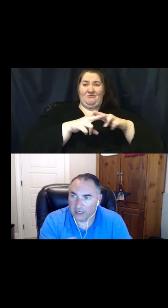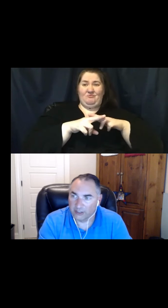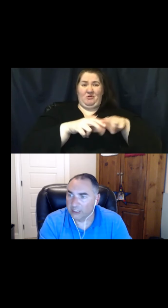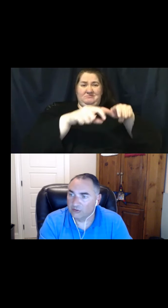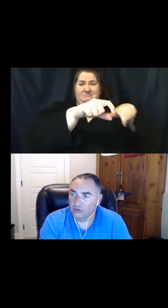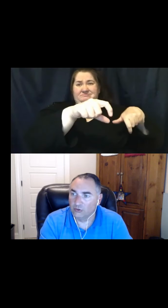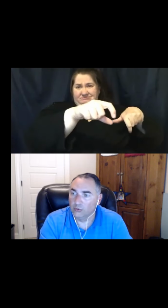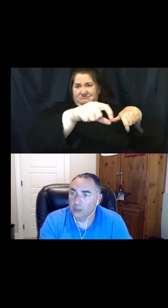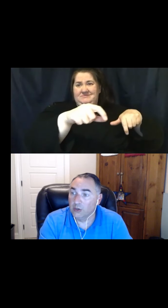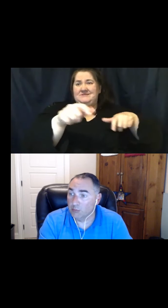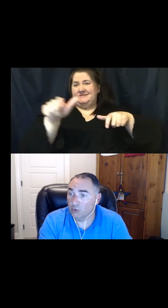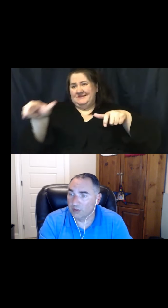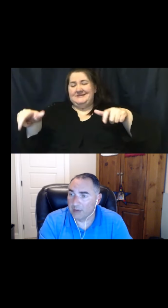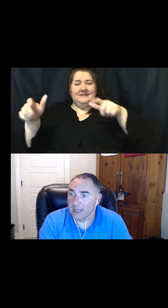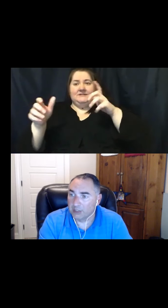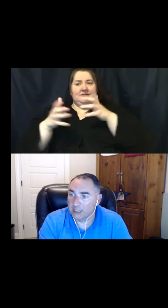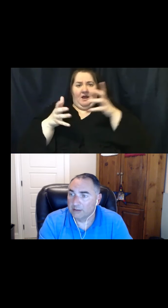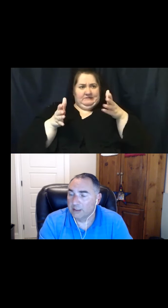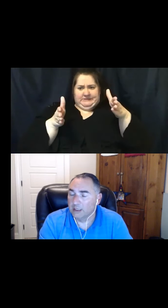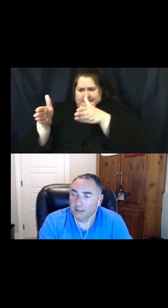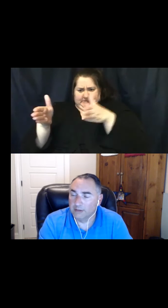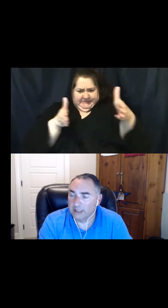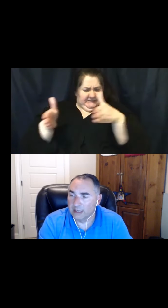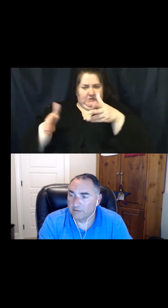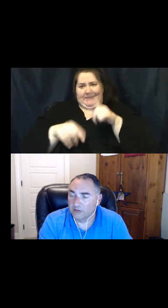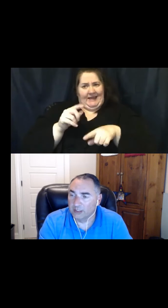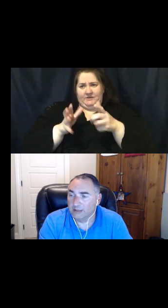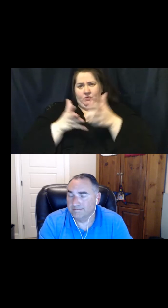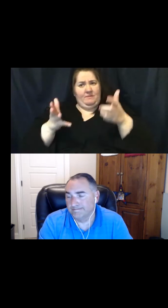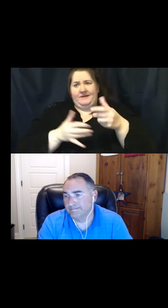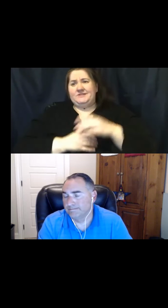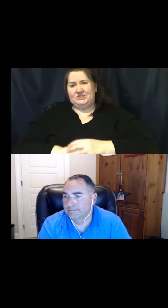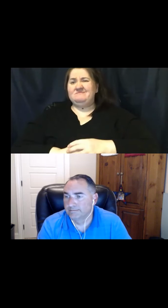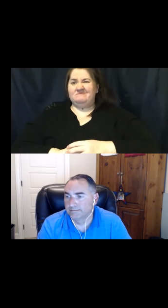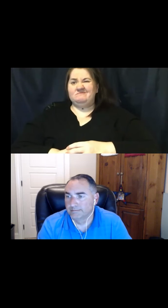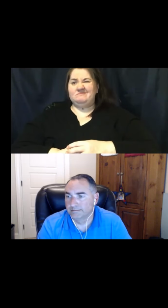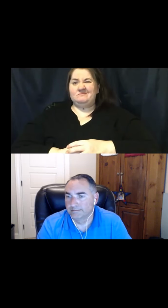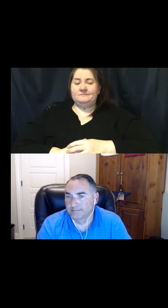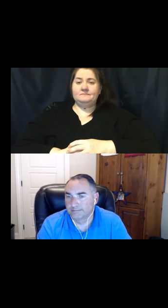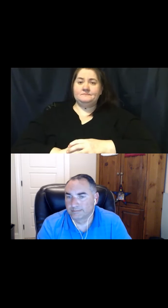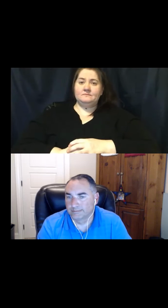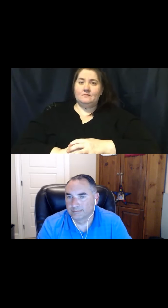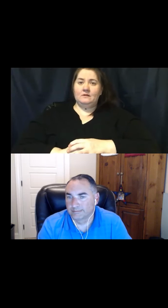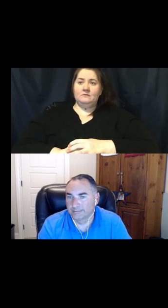of areas to move the pipeline in that vicinity.